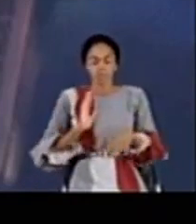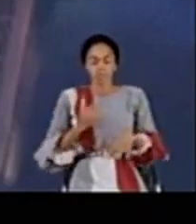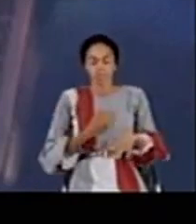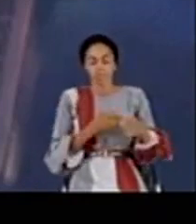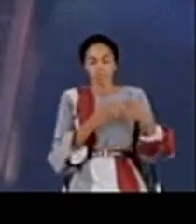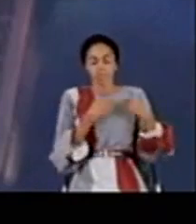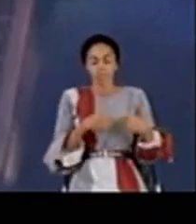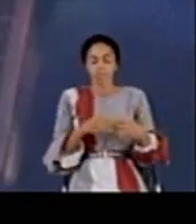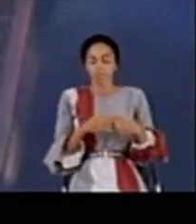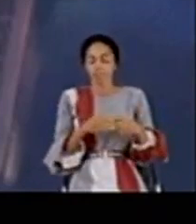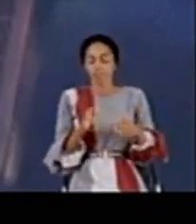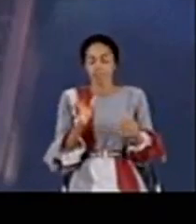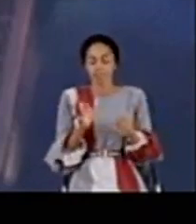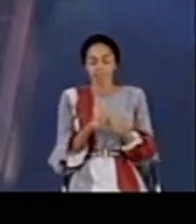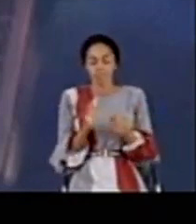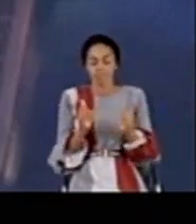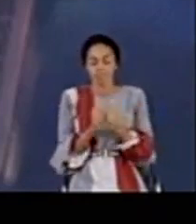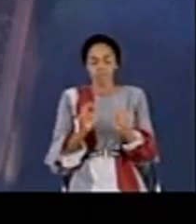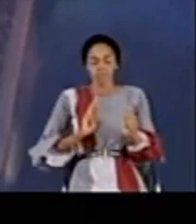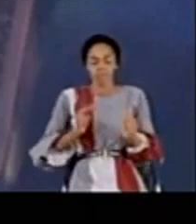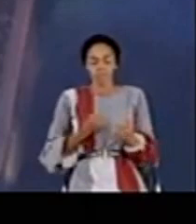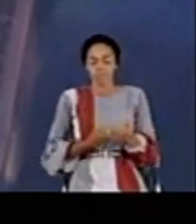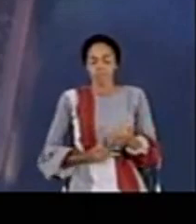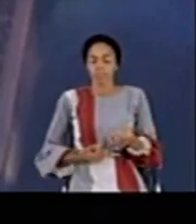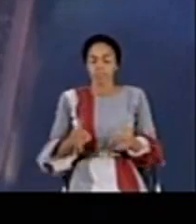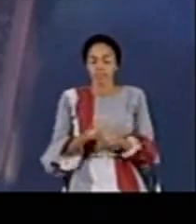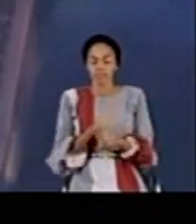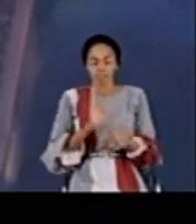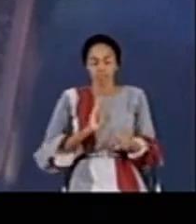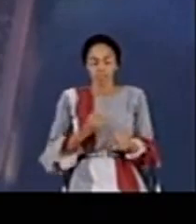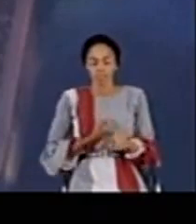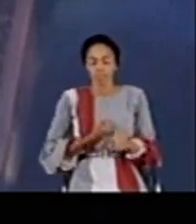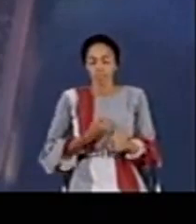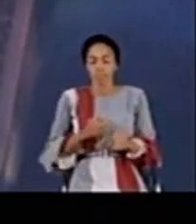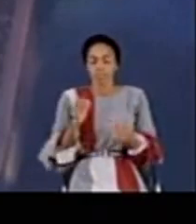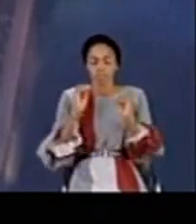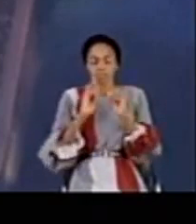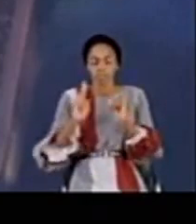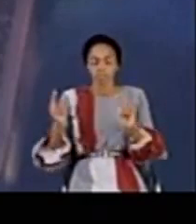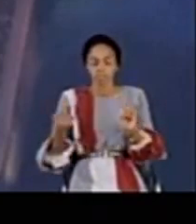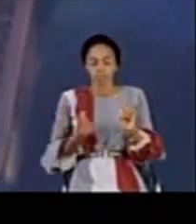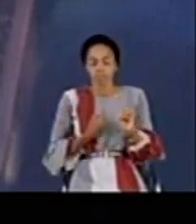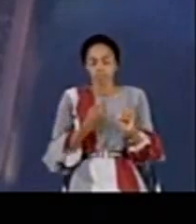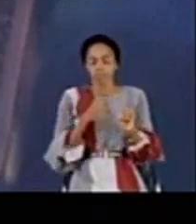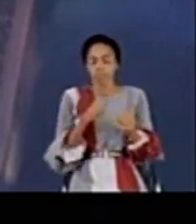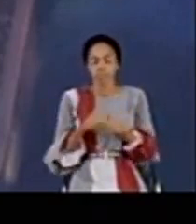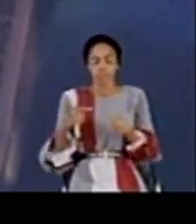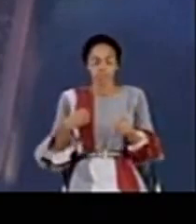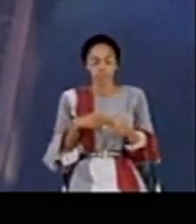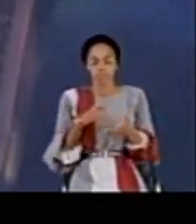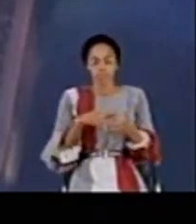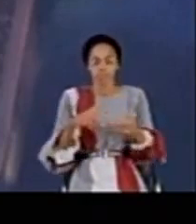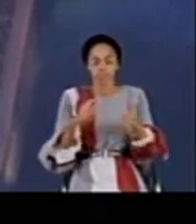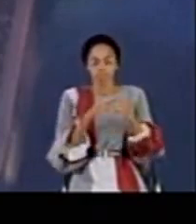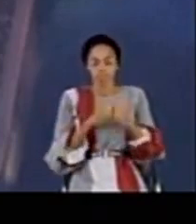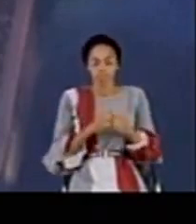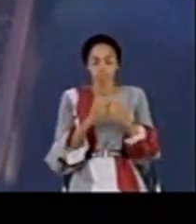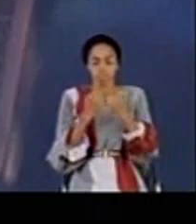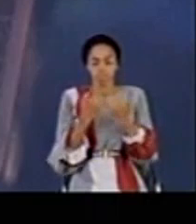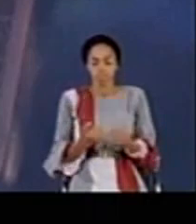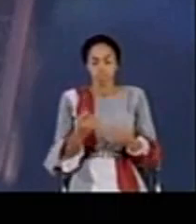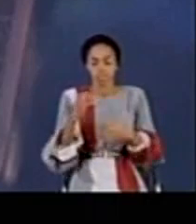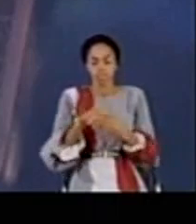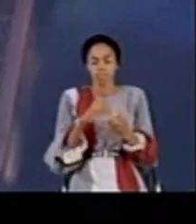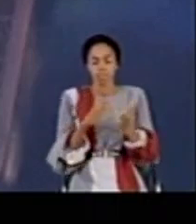us, enlighten us, instruct us, teach us as we read together now. In Jesus'